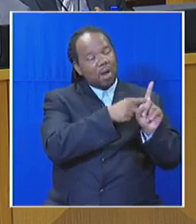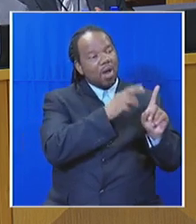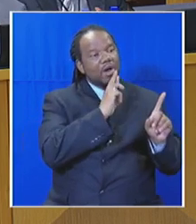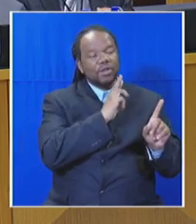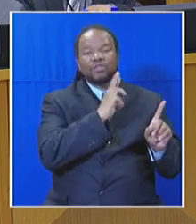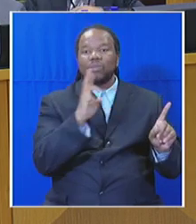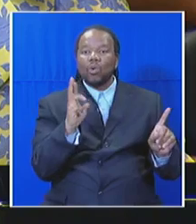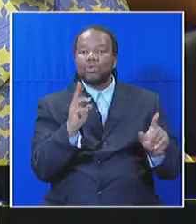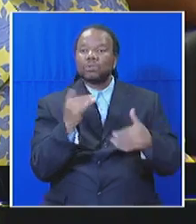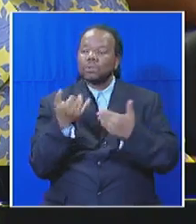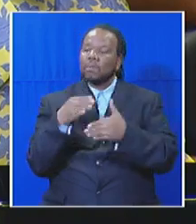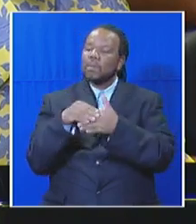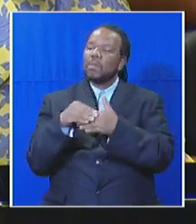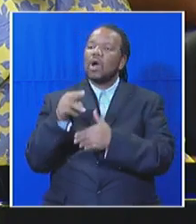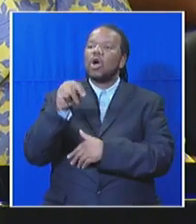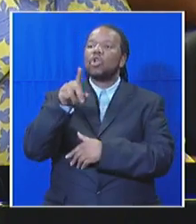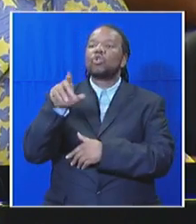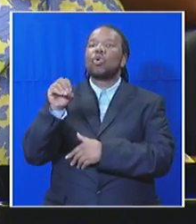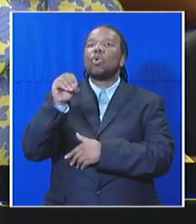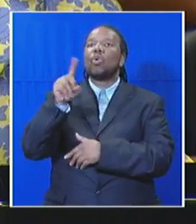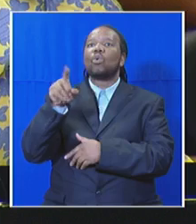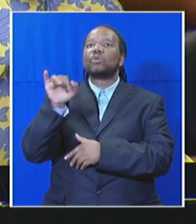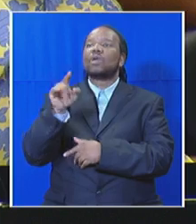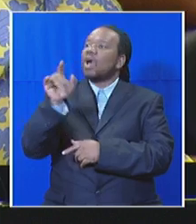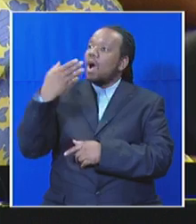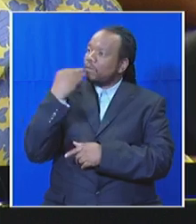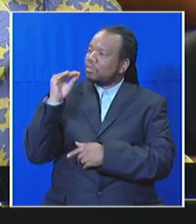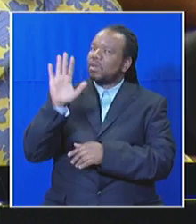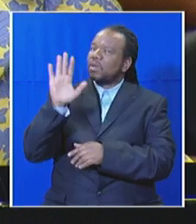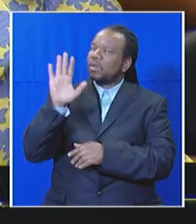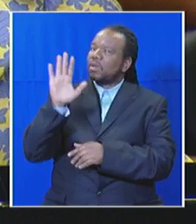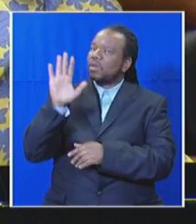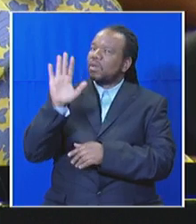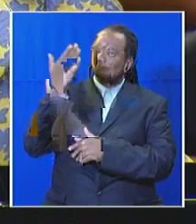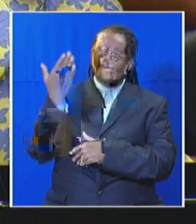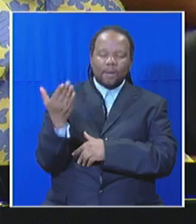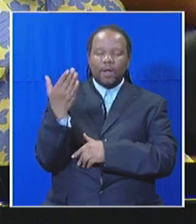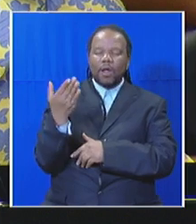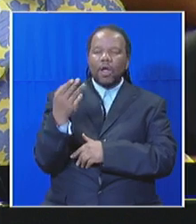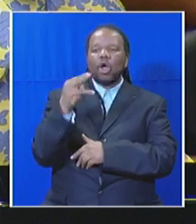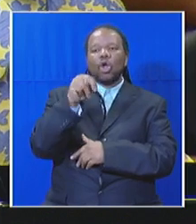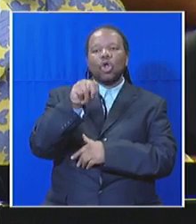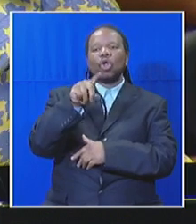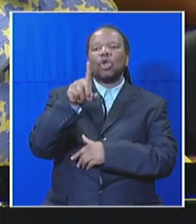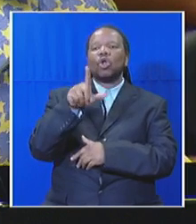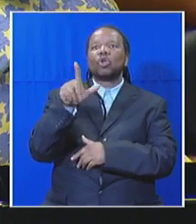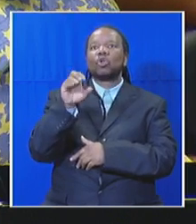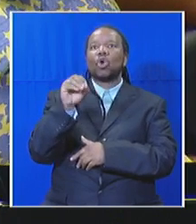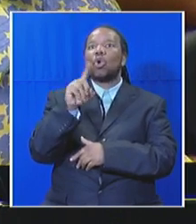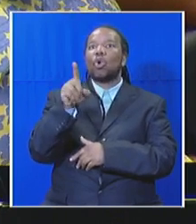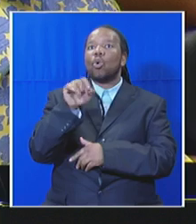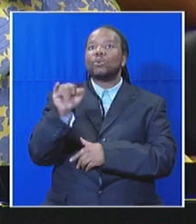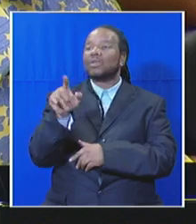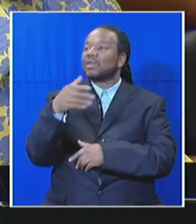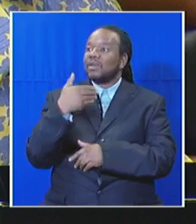to when he's going to. I'm speaking, Honorable Speaker. I want President Zuma to respond. President, when are you going to